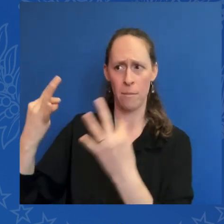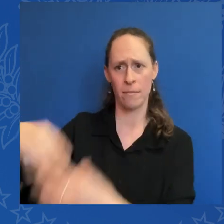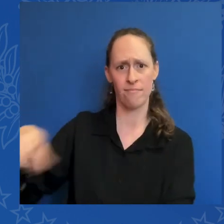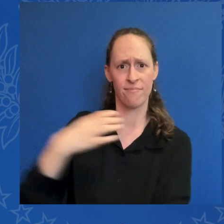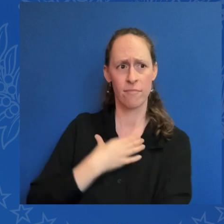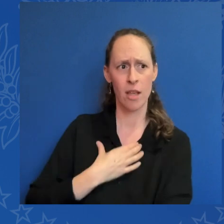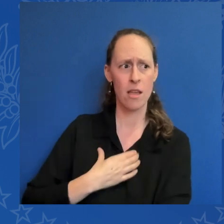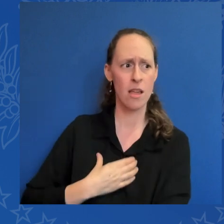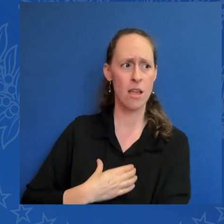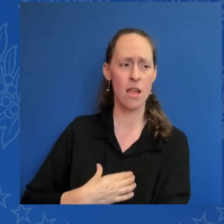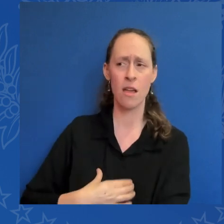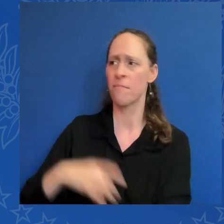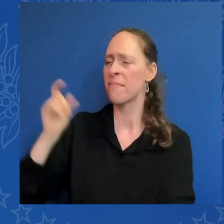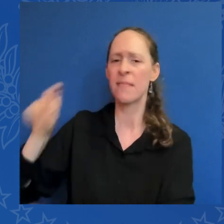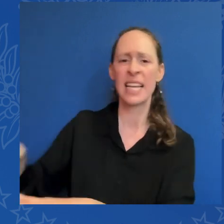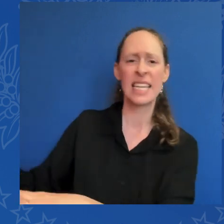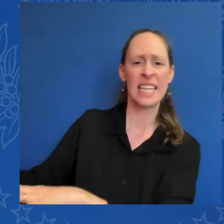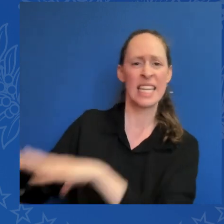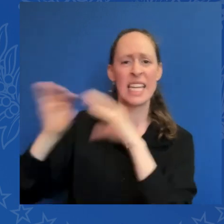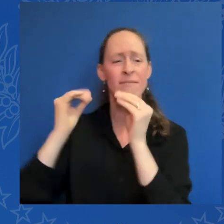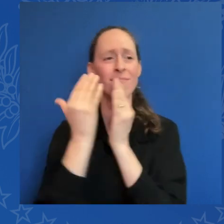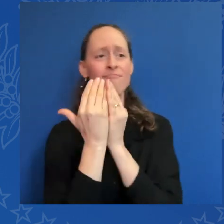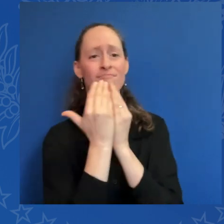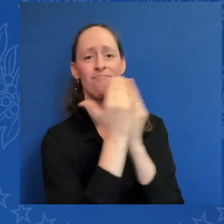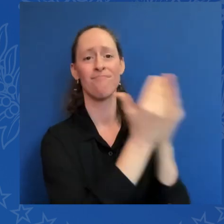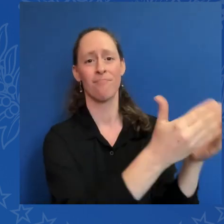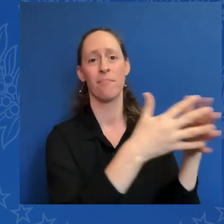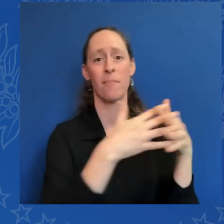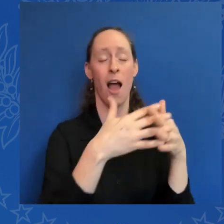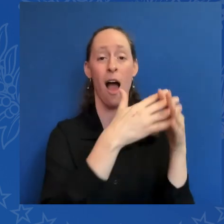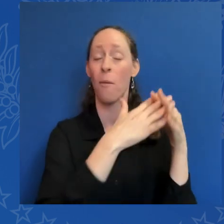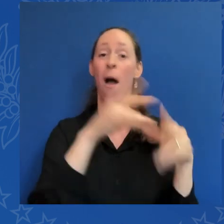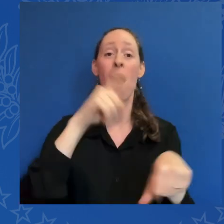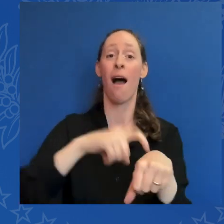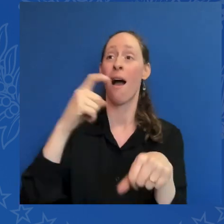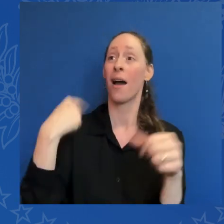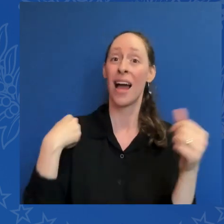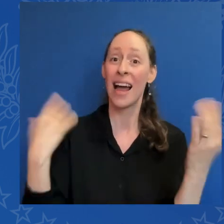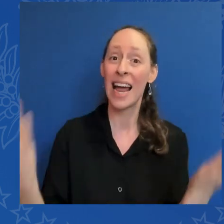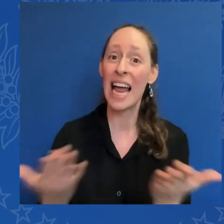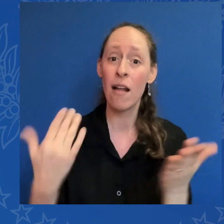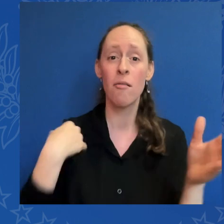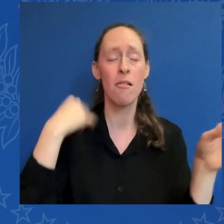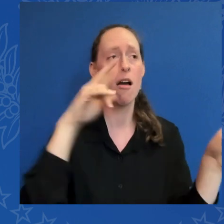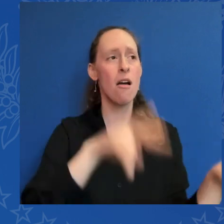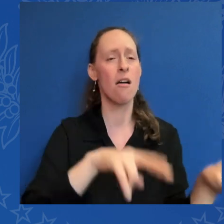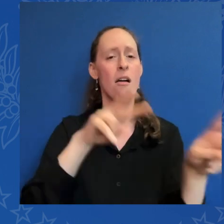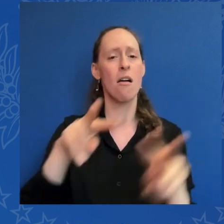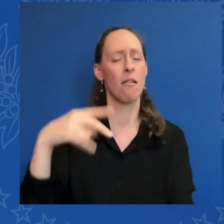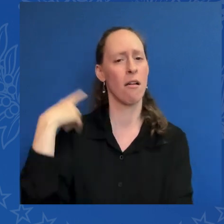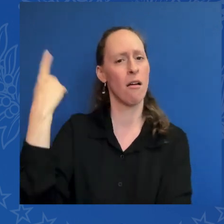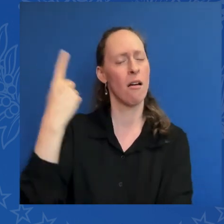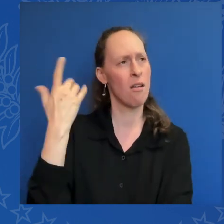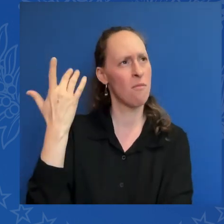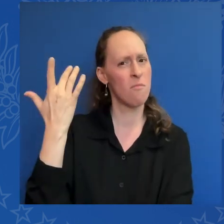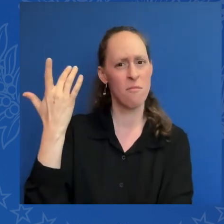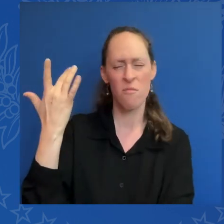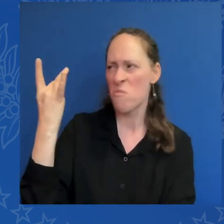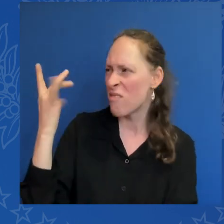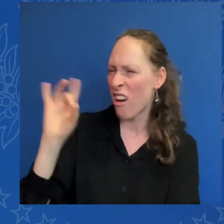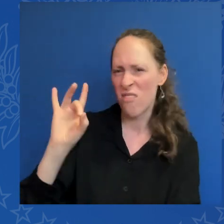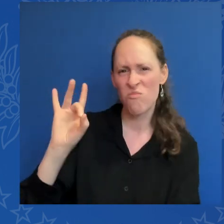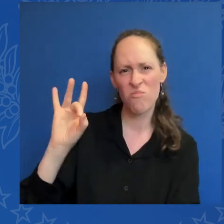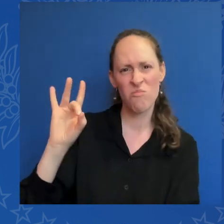you wonder why anyone would ever want to leave. I mean it. So it's good to be back. And I want to thank another proud son of